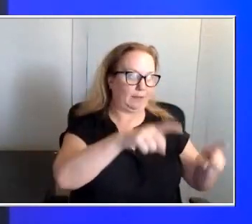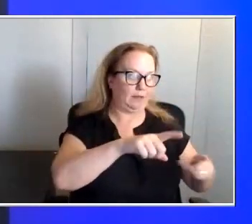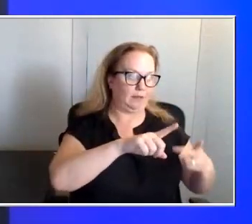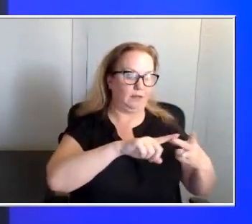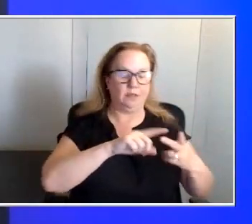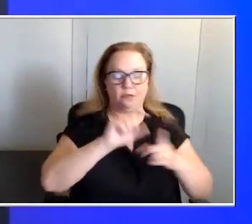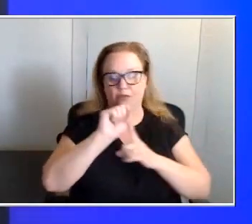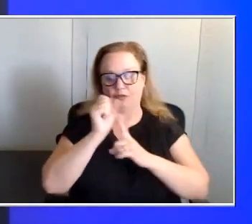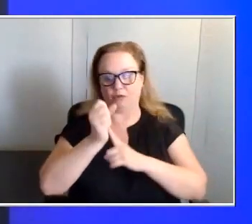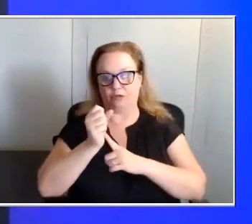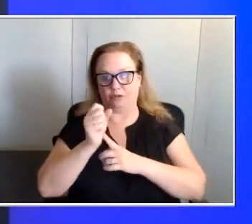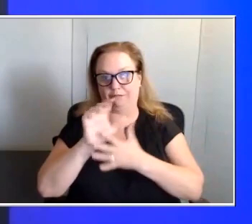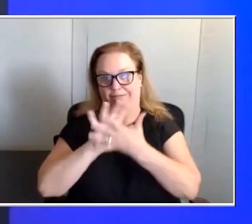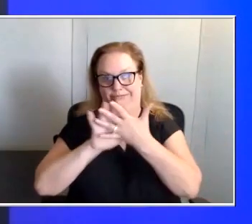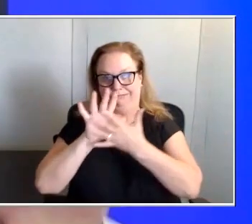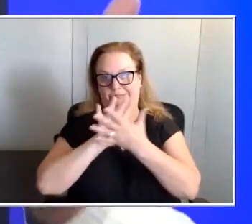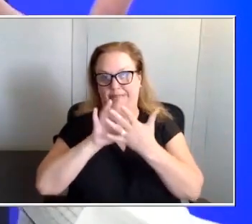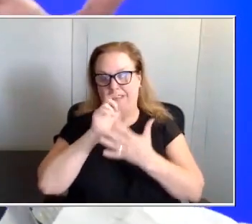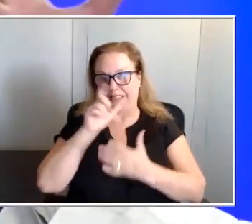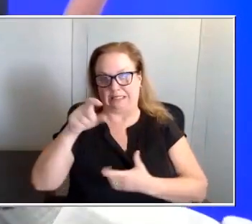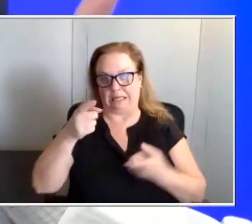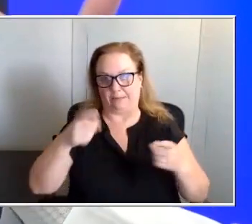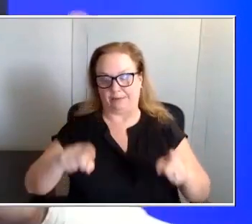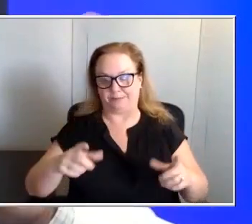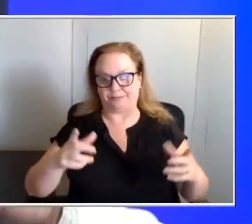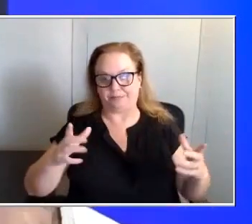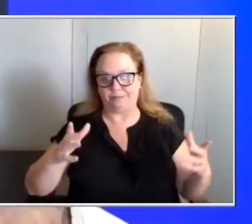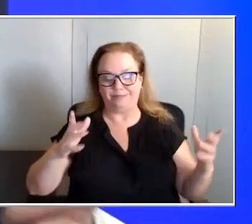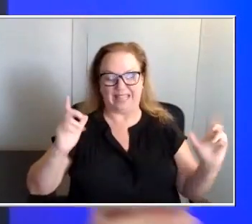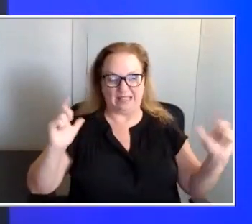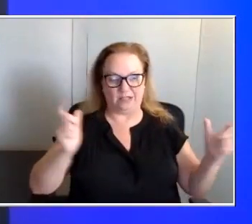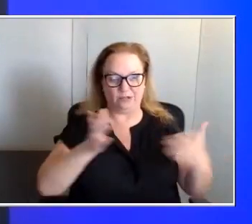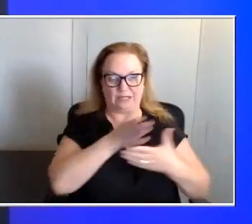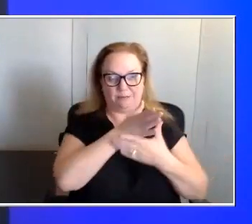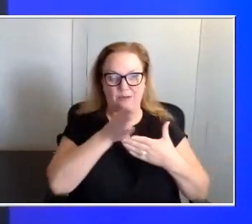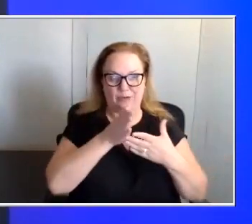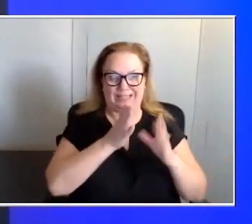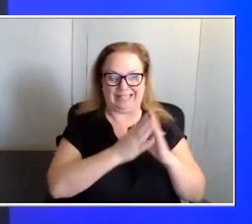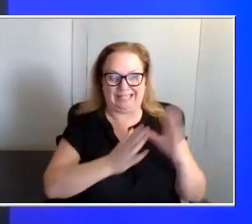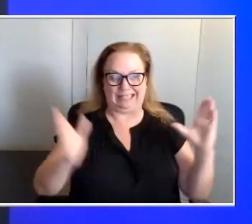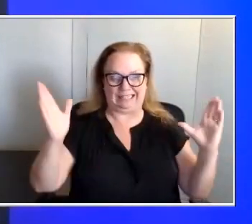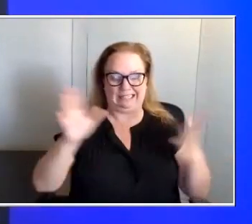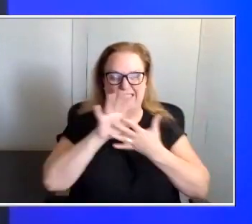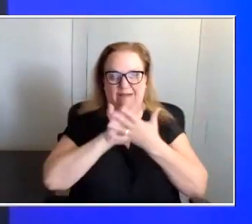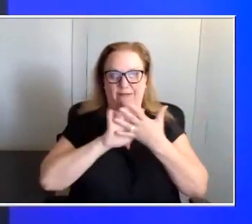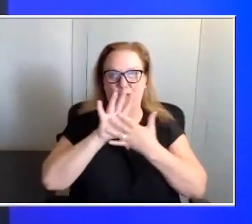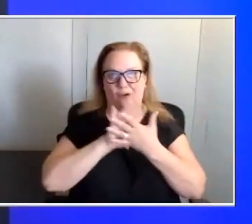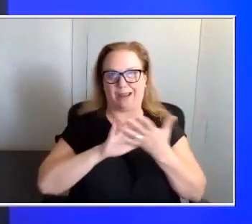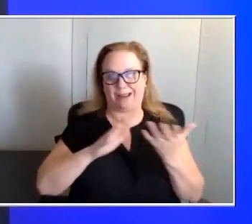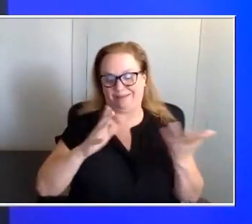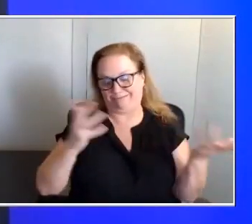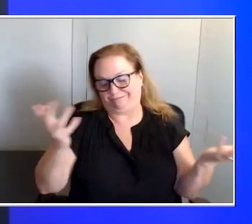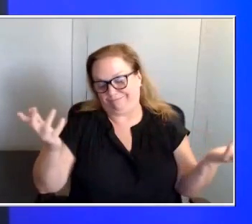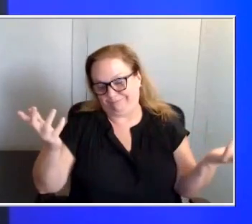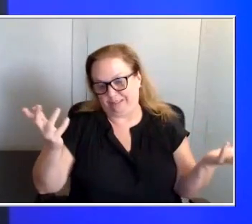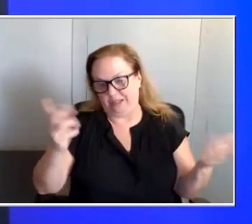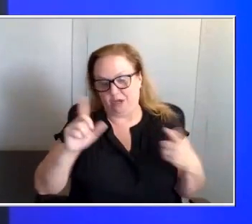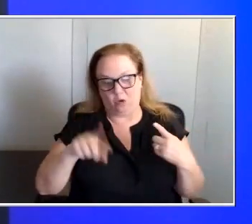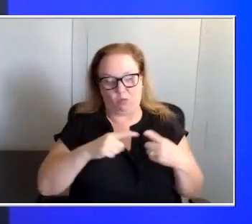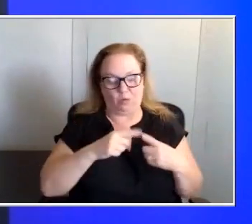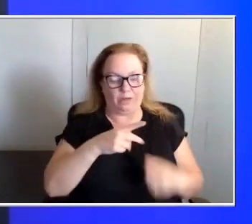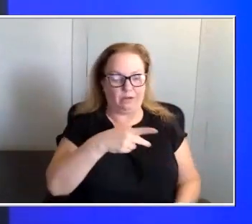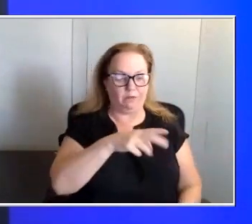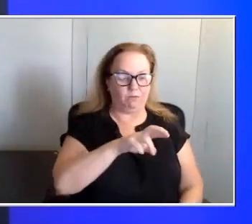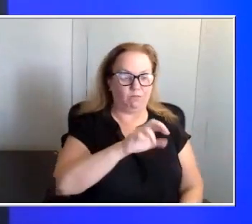very clear something doesn't need to be done, and then there's this huge block in between where it's kind of gray, not only when should prostate cancer be treated,